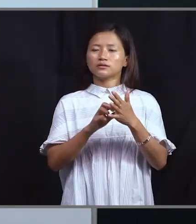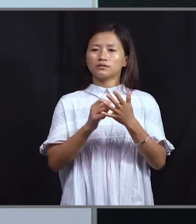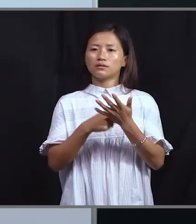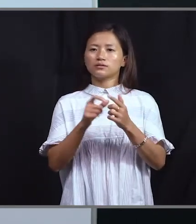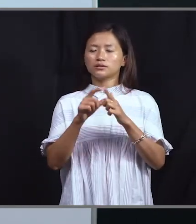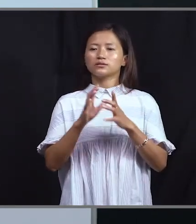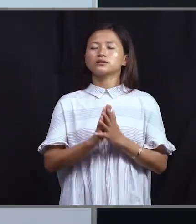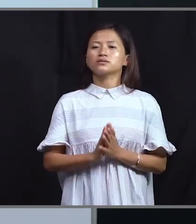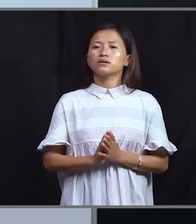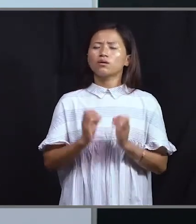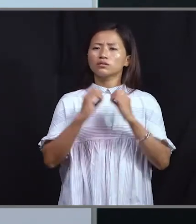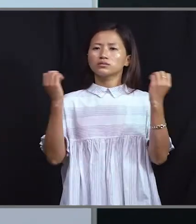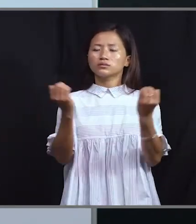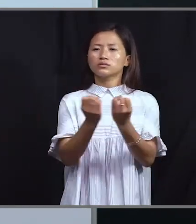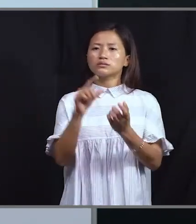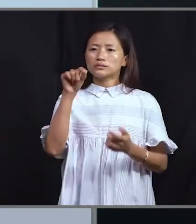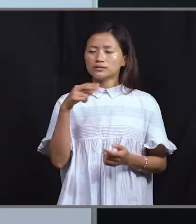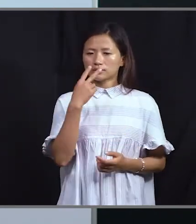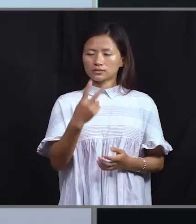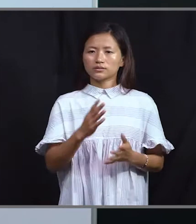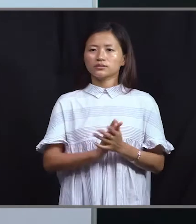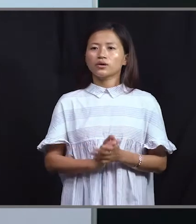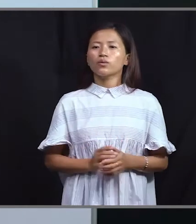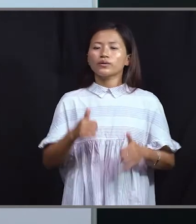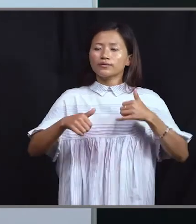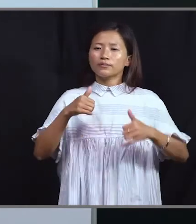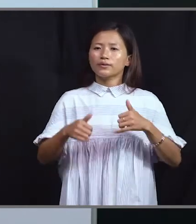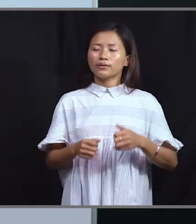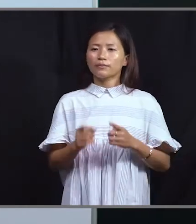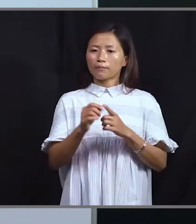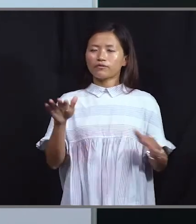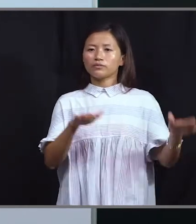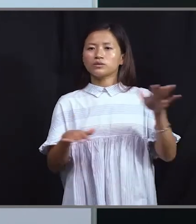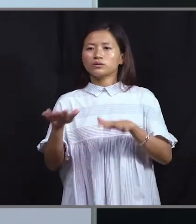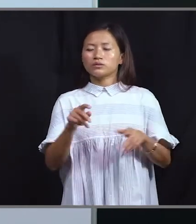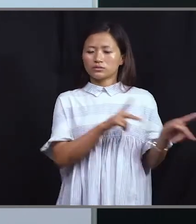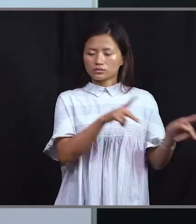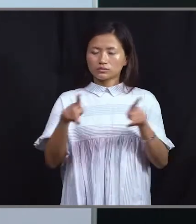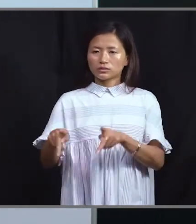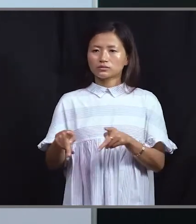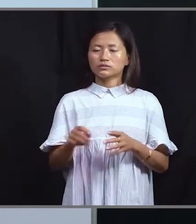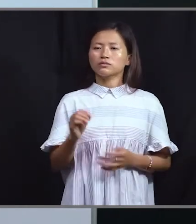is that, what an organization do is that, they see whether the activities are performed according to the plan or not.